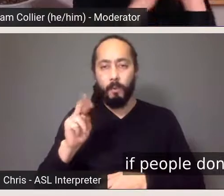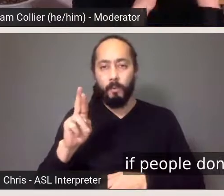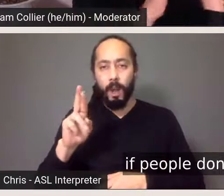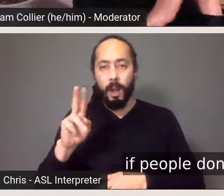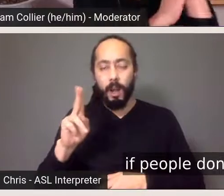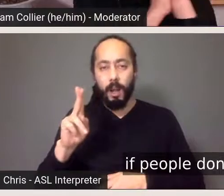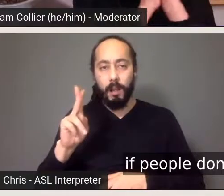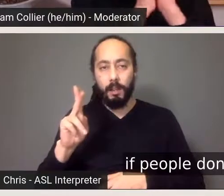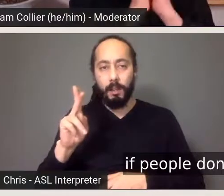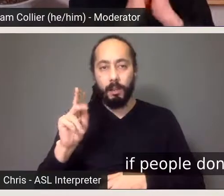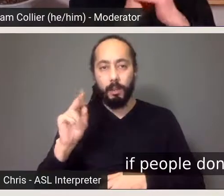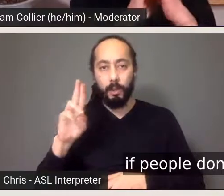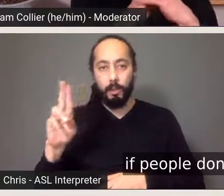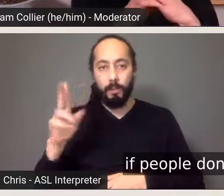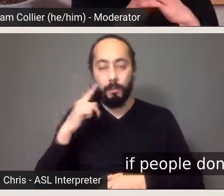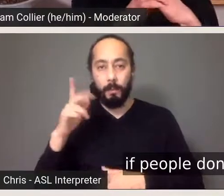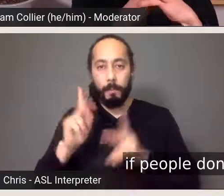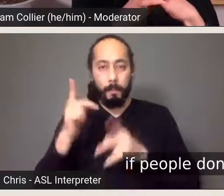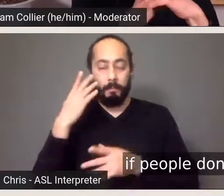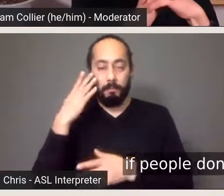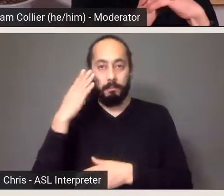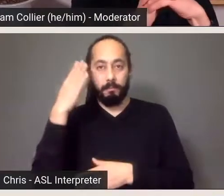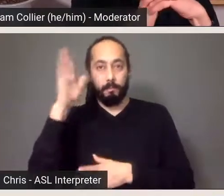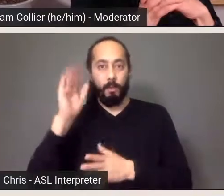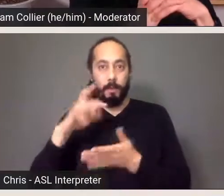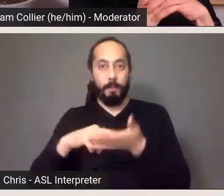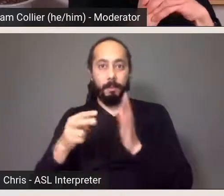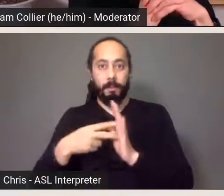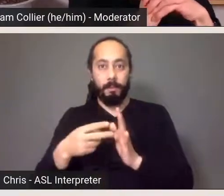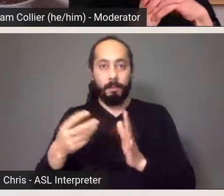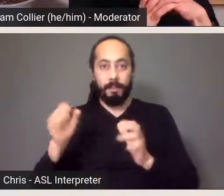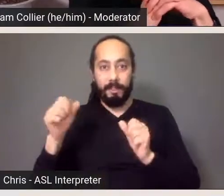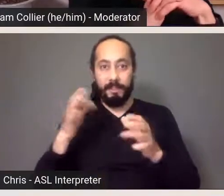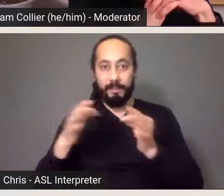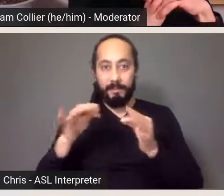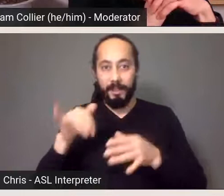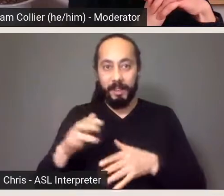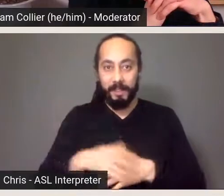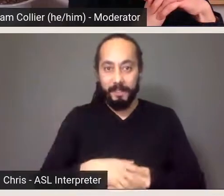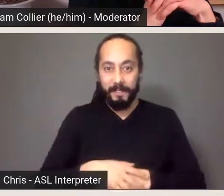too, if people don't know what that is? You just